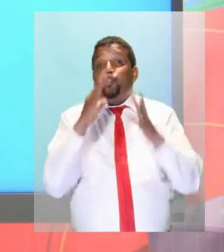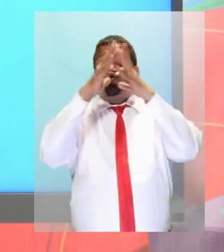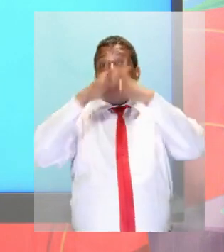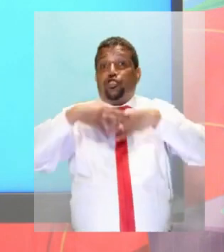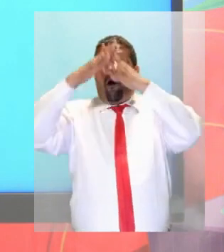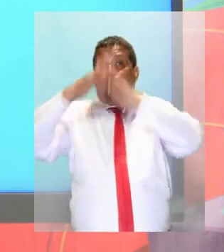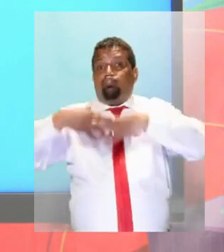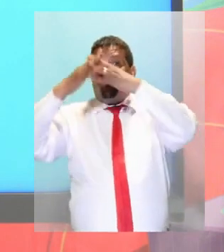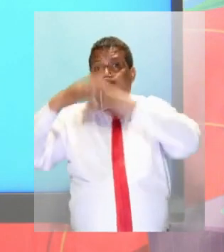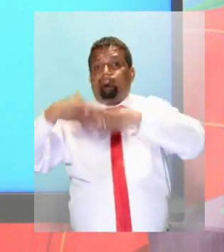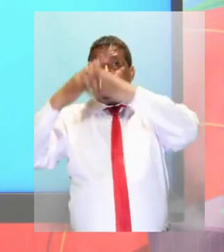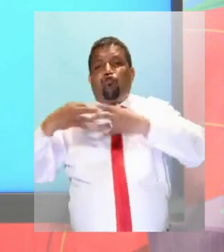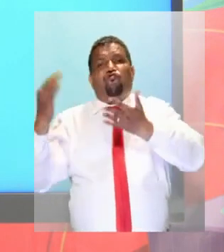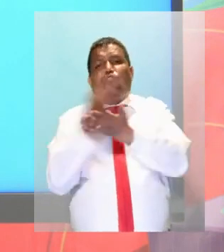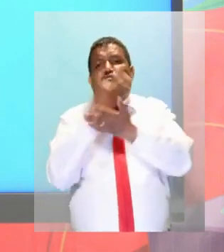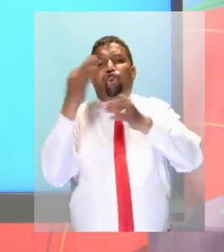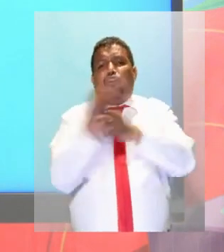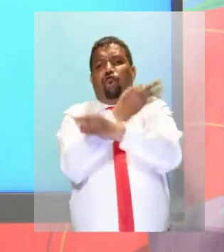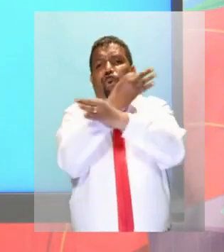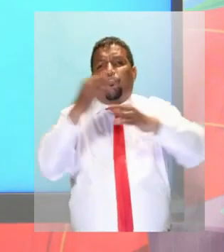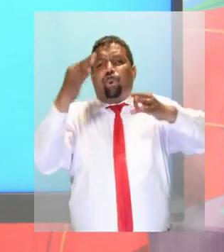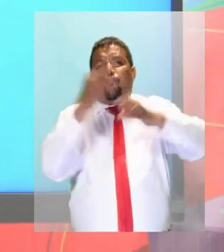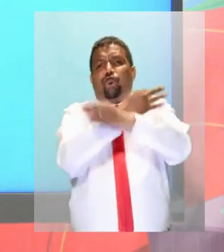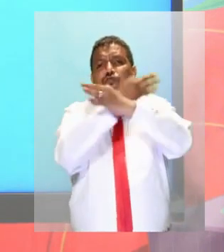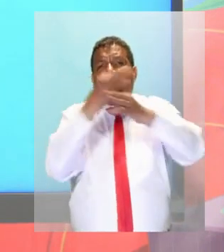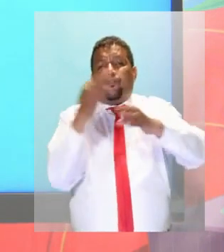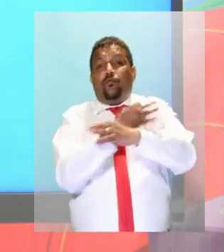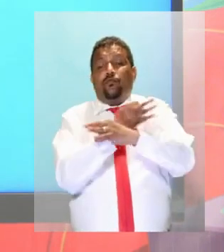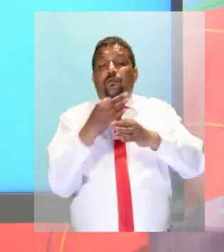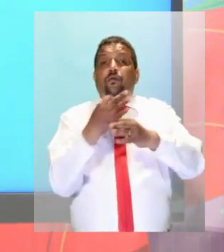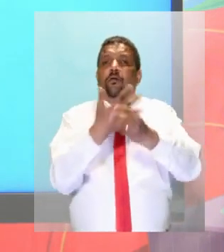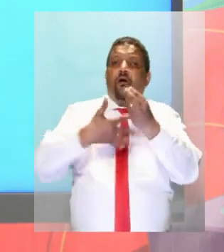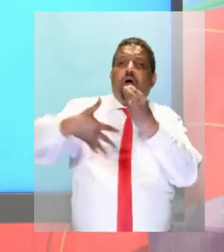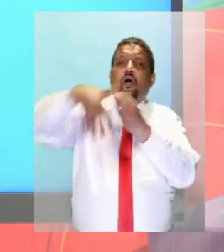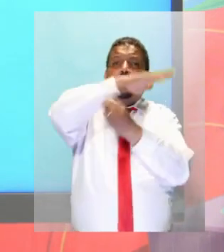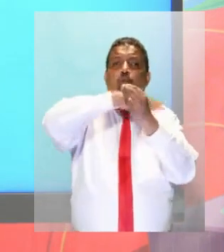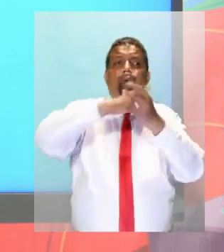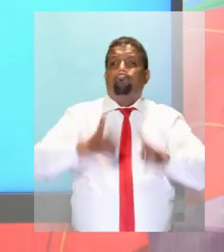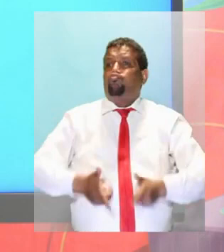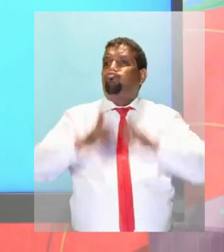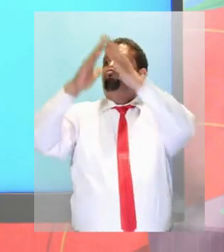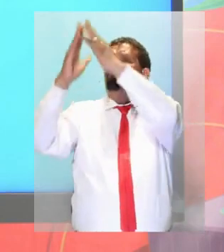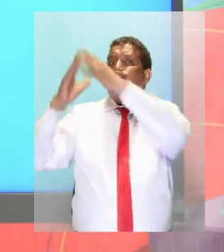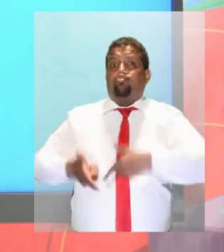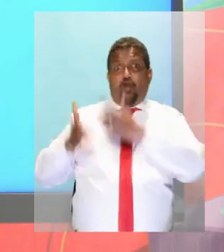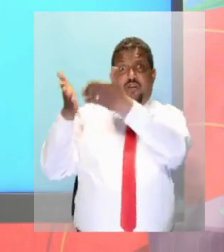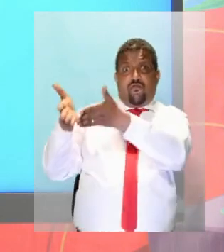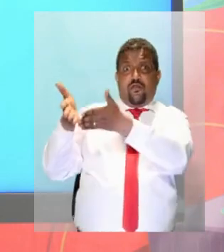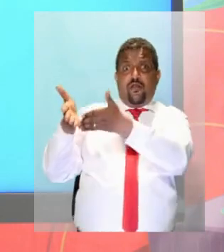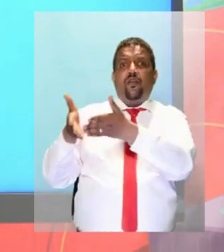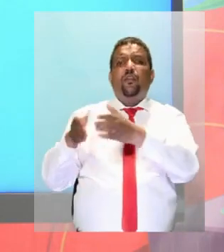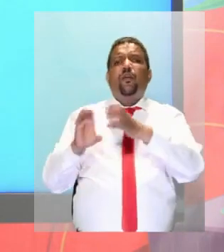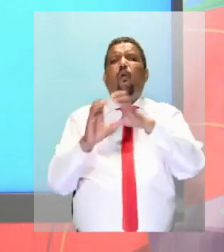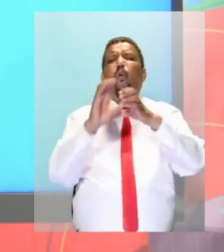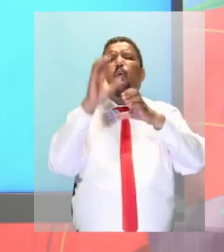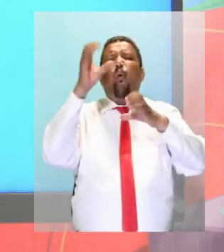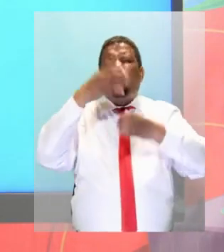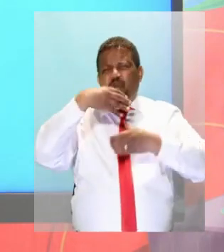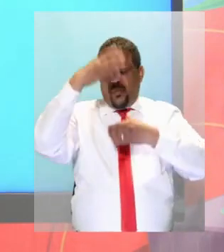industry engaged in manufacturing who live around residences, there is a carbon